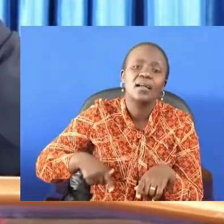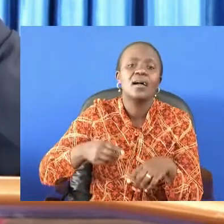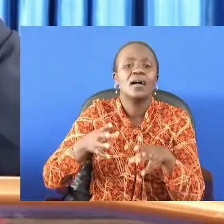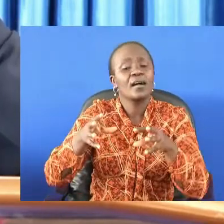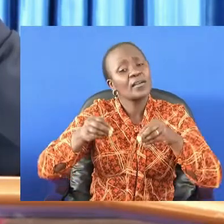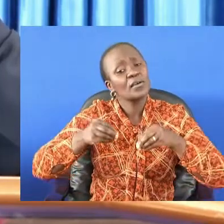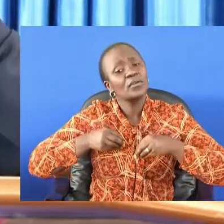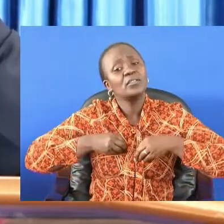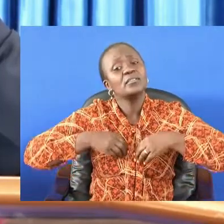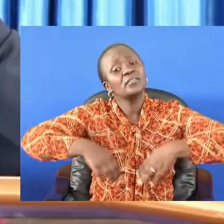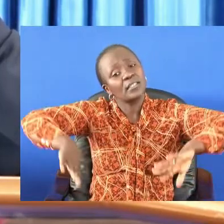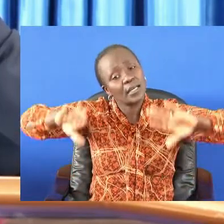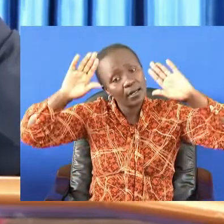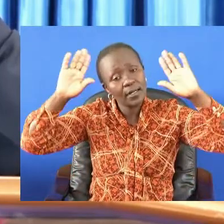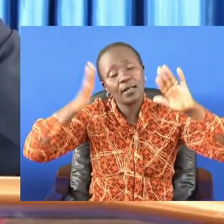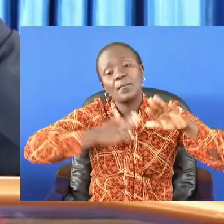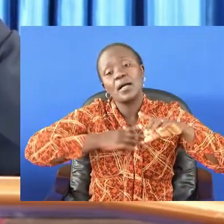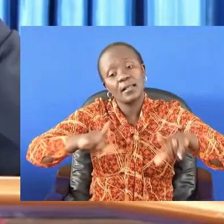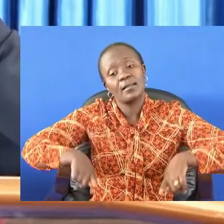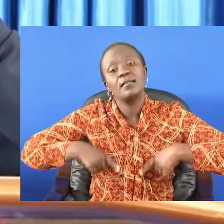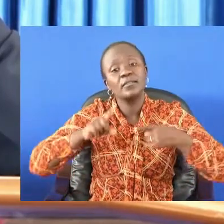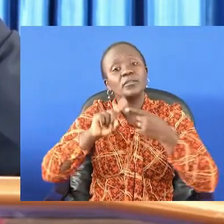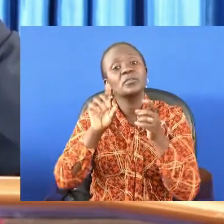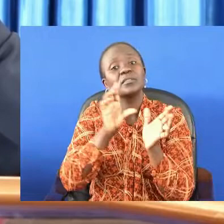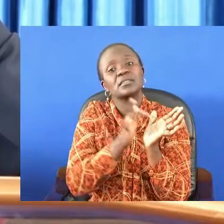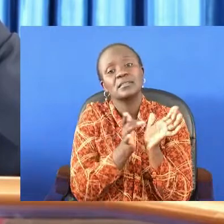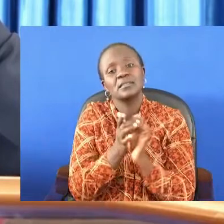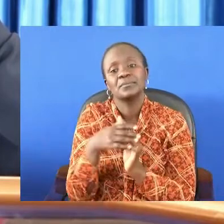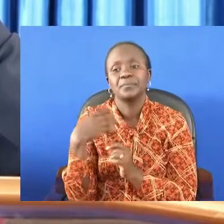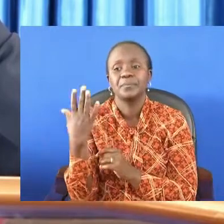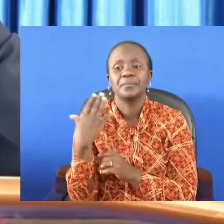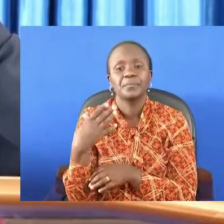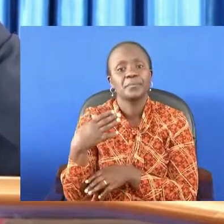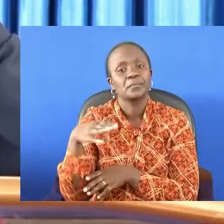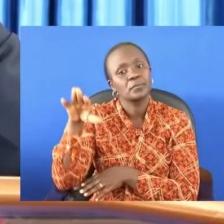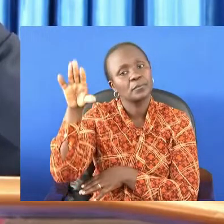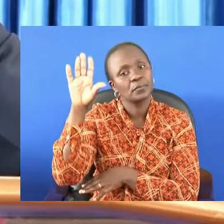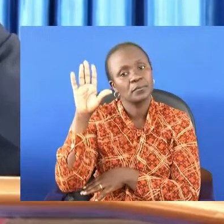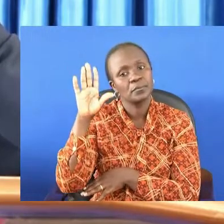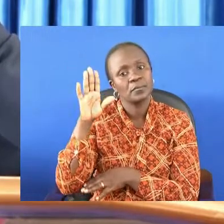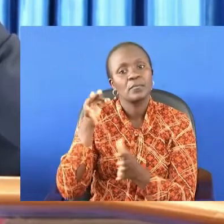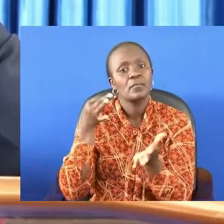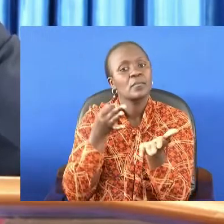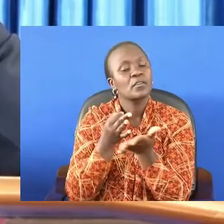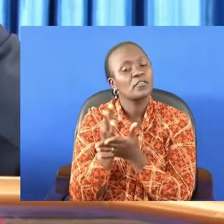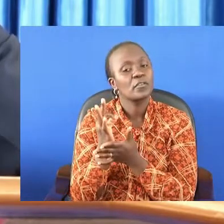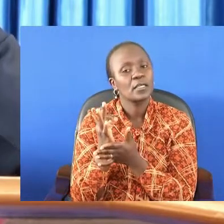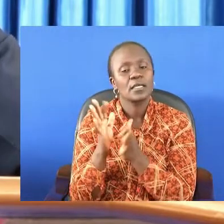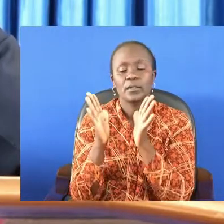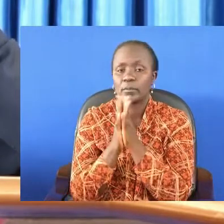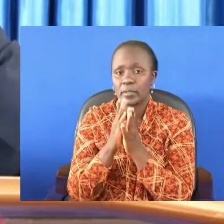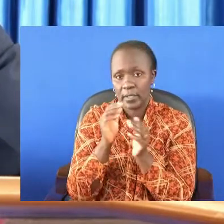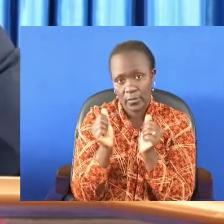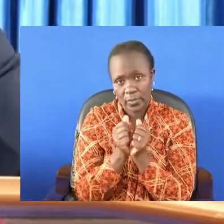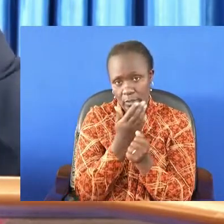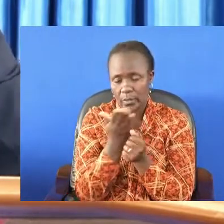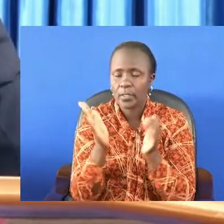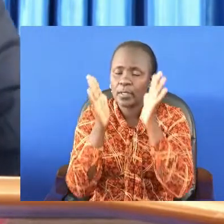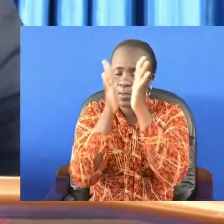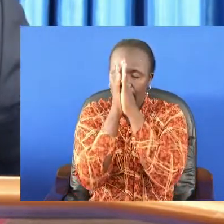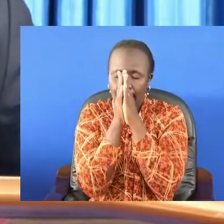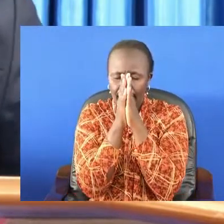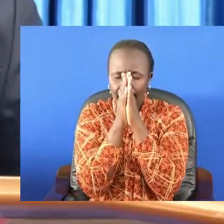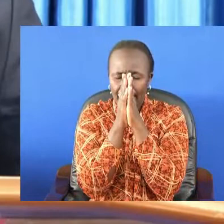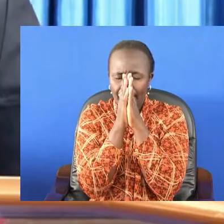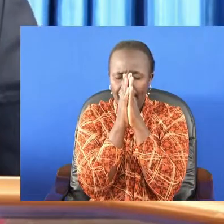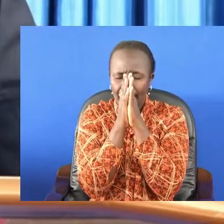to surrender my life to Jesus. You can raise up your hand wherever you are by faith, and I will pray with you. Let's pray.